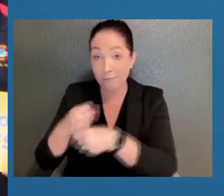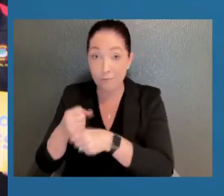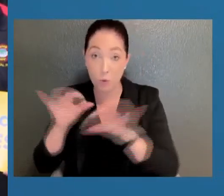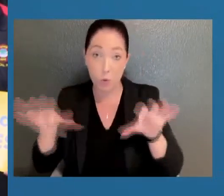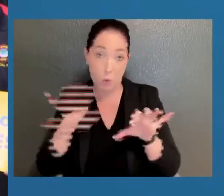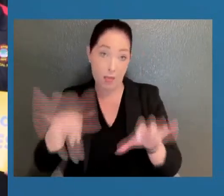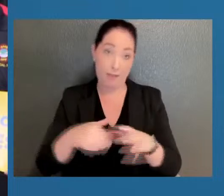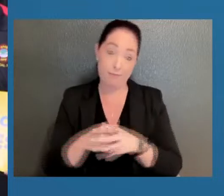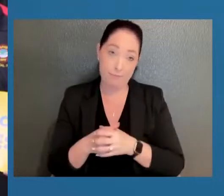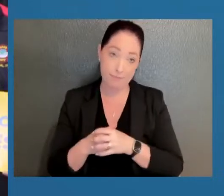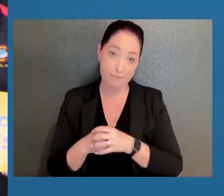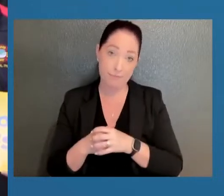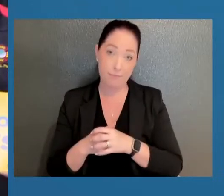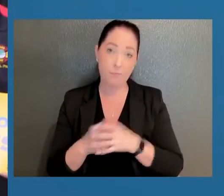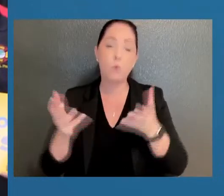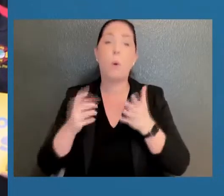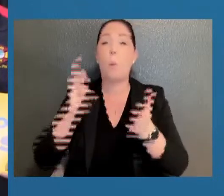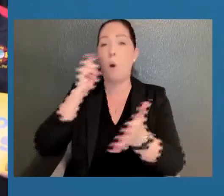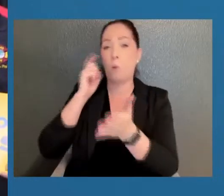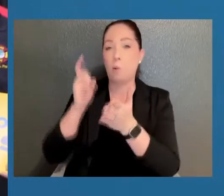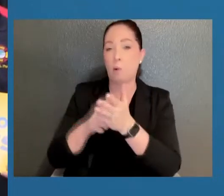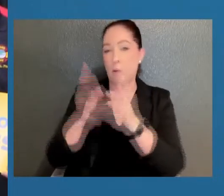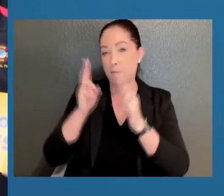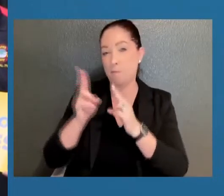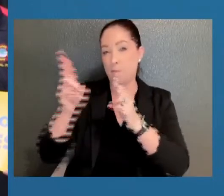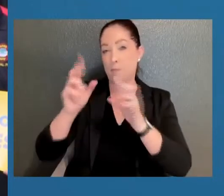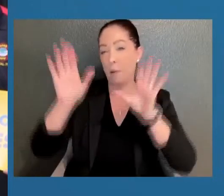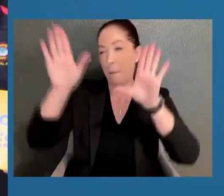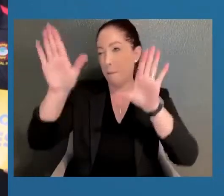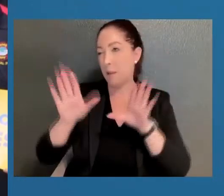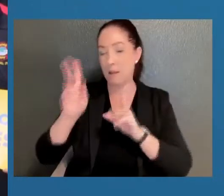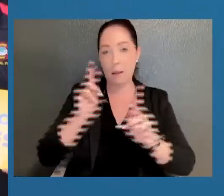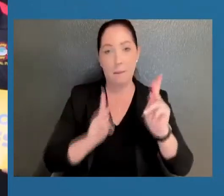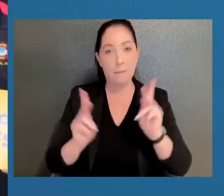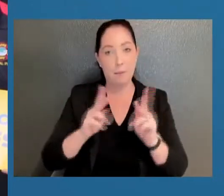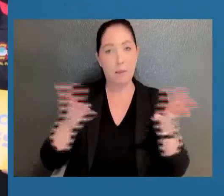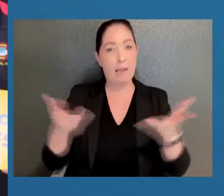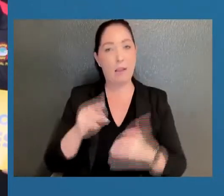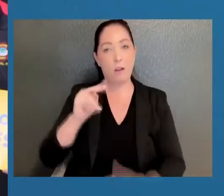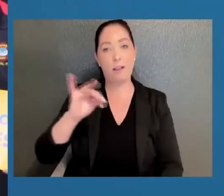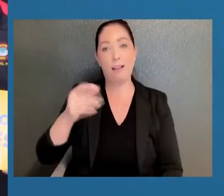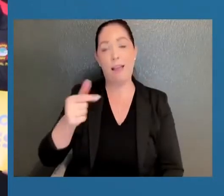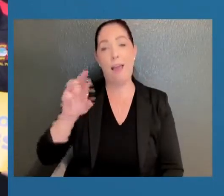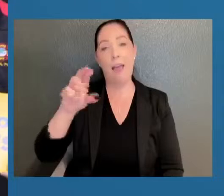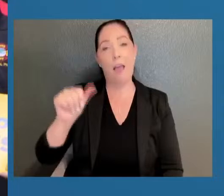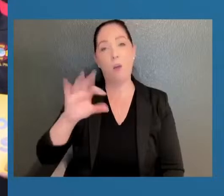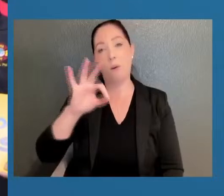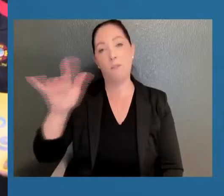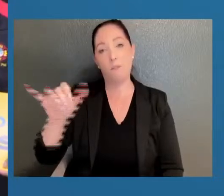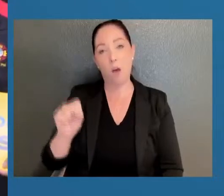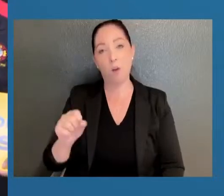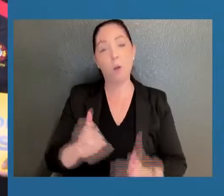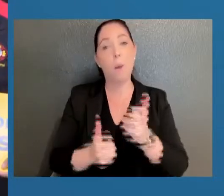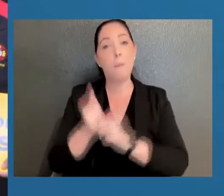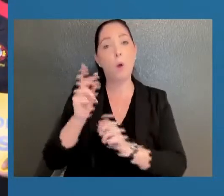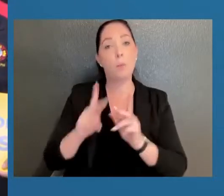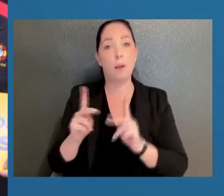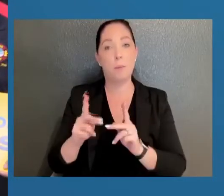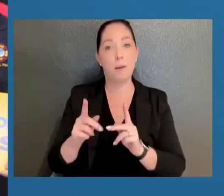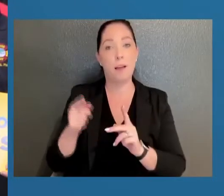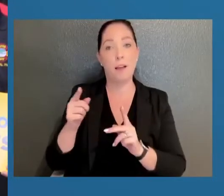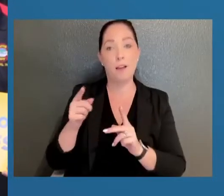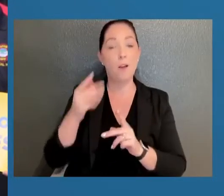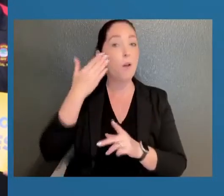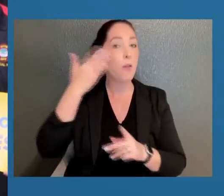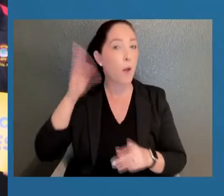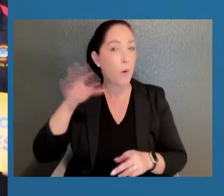So I want to acknowledge the incredible people, particularly of Niagara Falls. I just want you to know that most people don't know I worked here for 10 years,